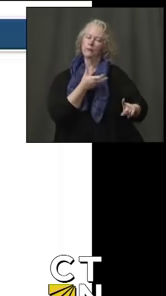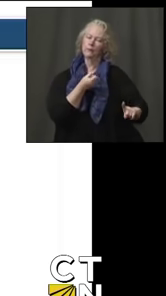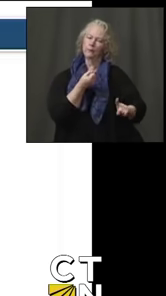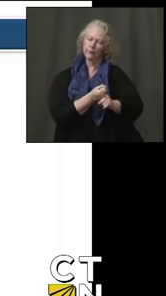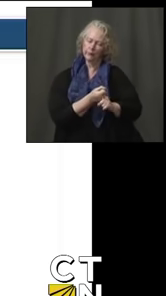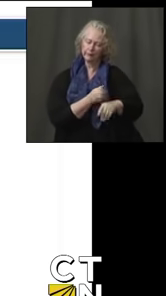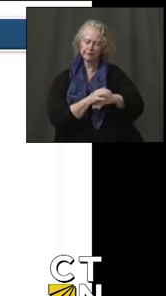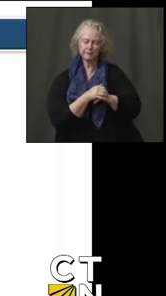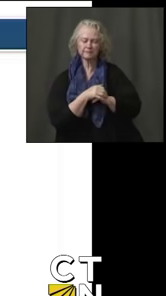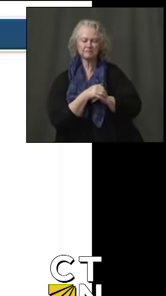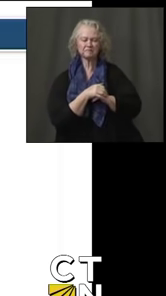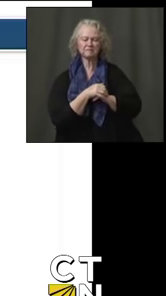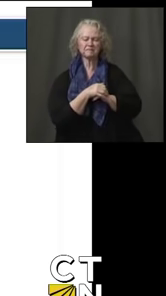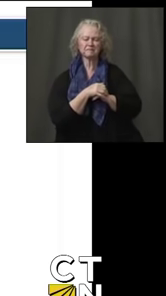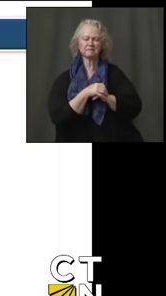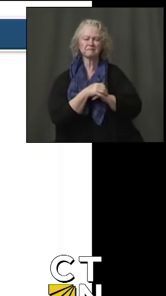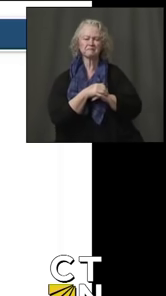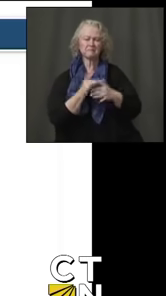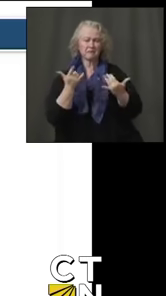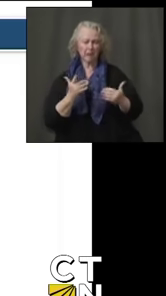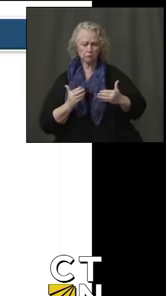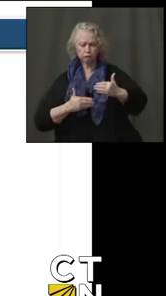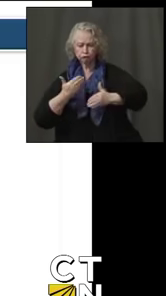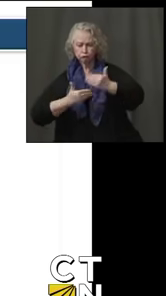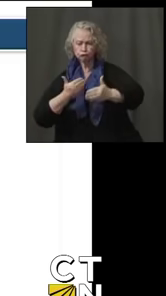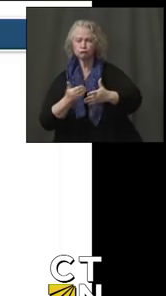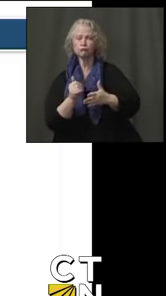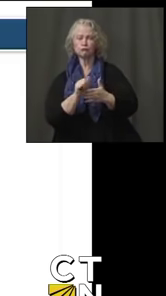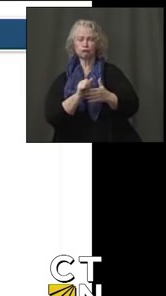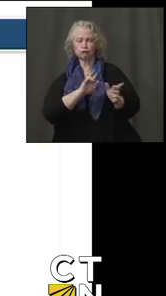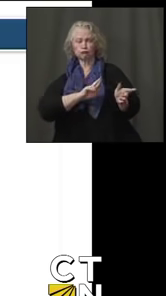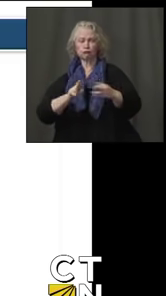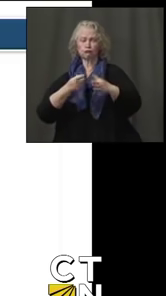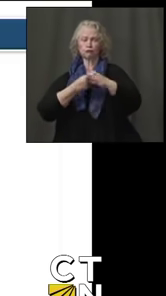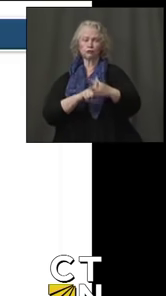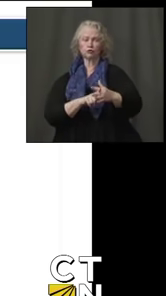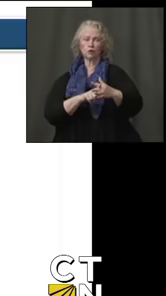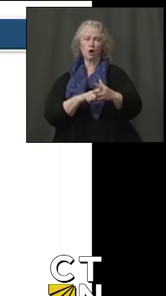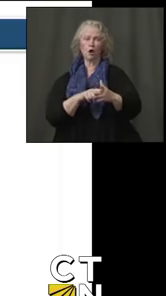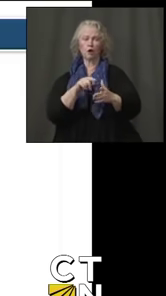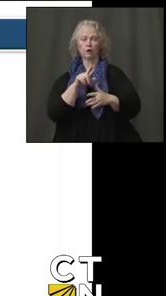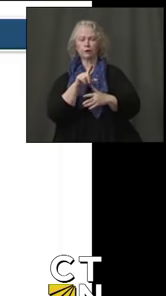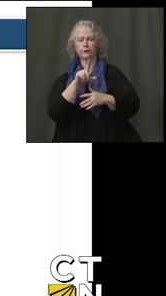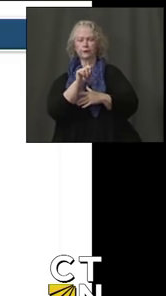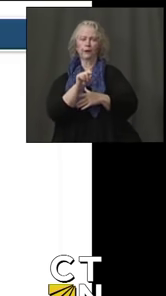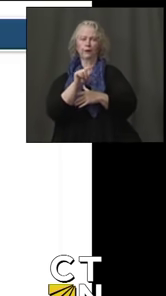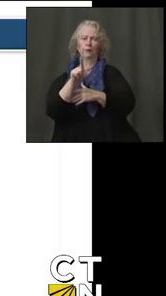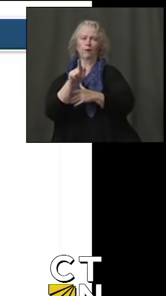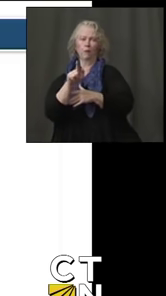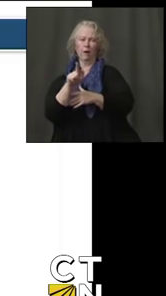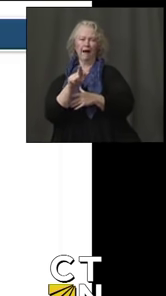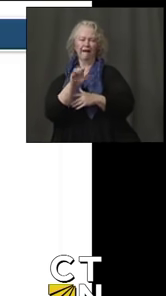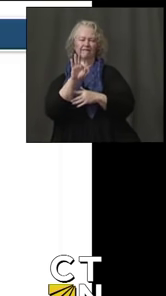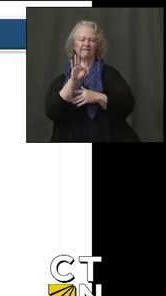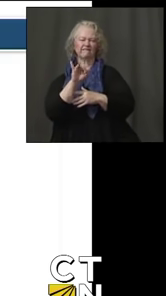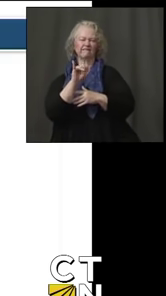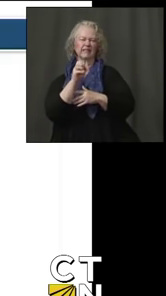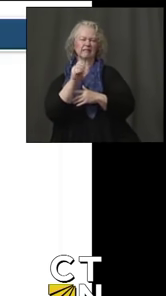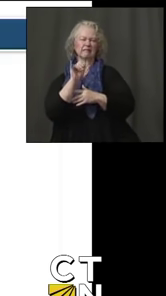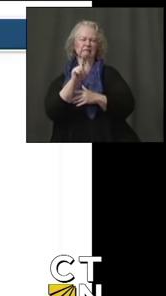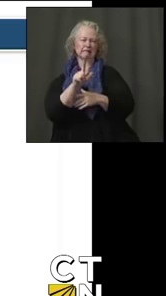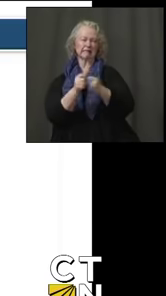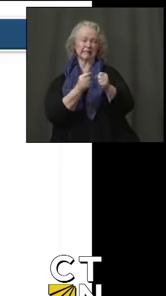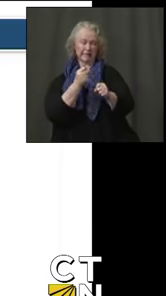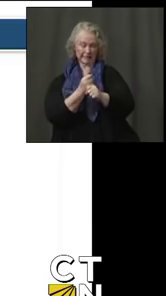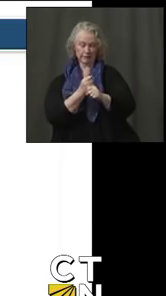state. As we are moving into fiscal year 2021, we have a budget that has been adopted